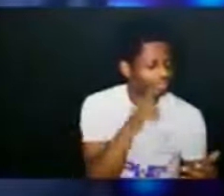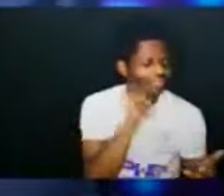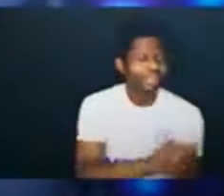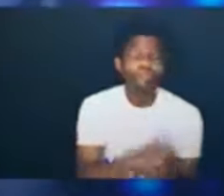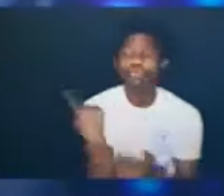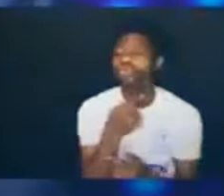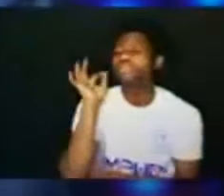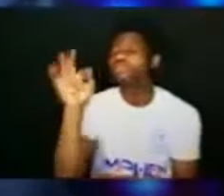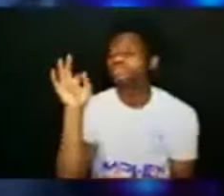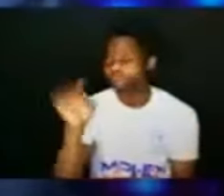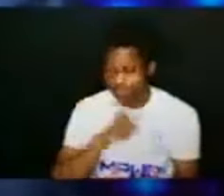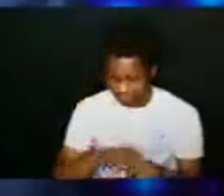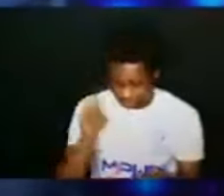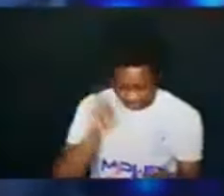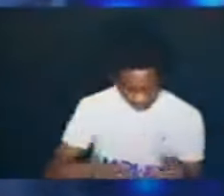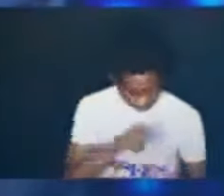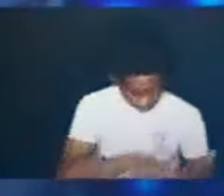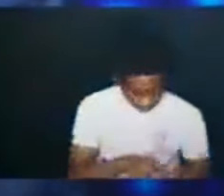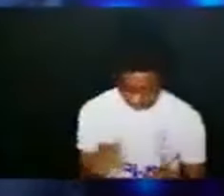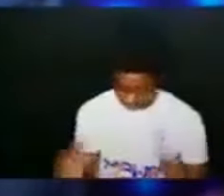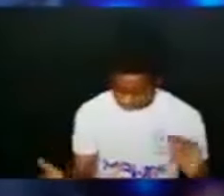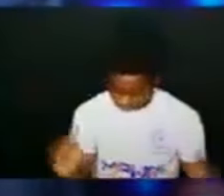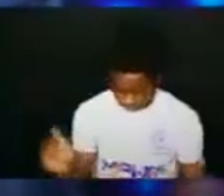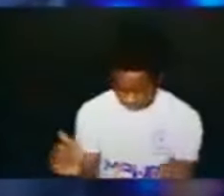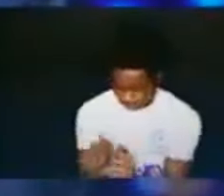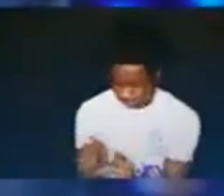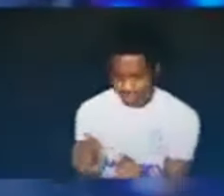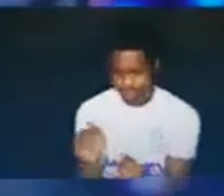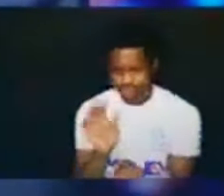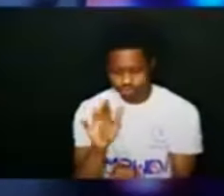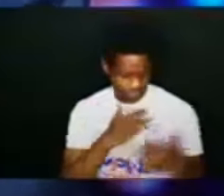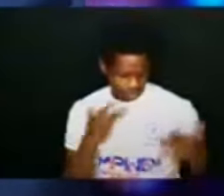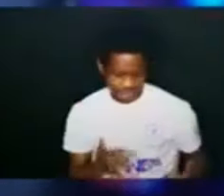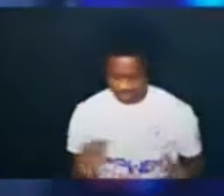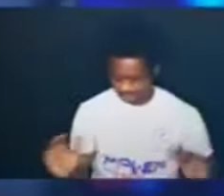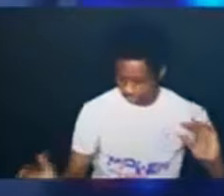But read the scriptures side by side your heart.